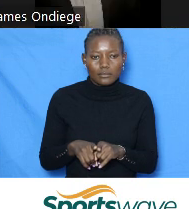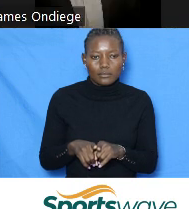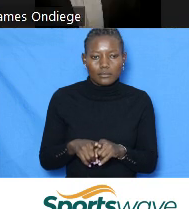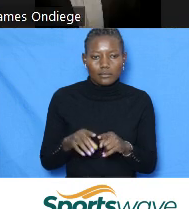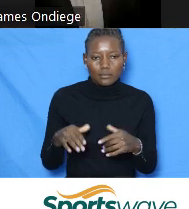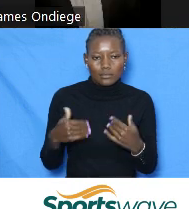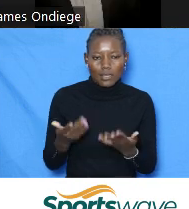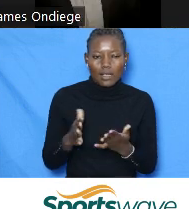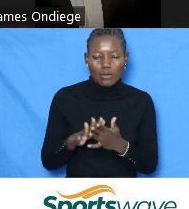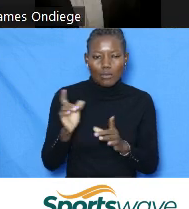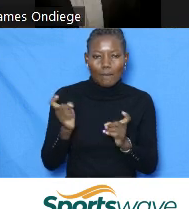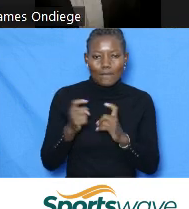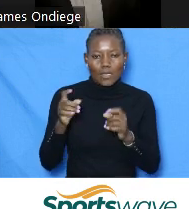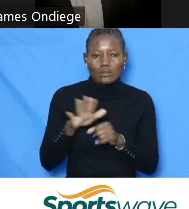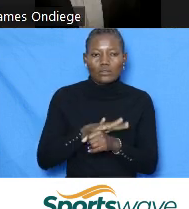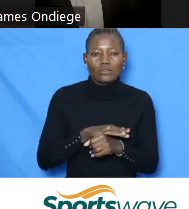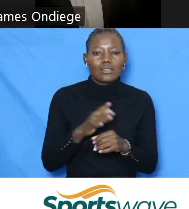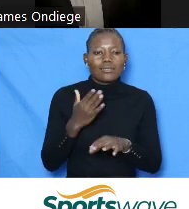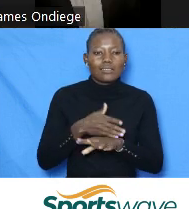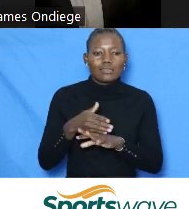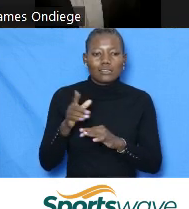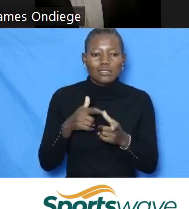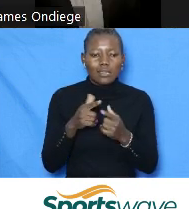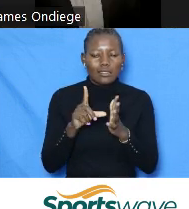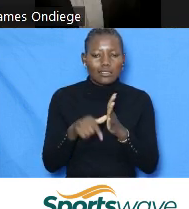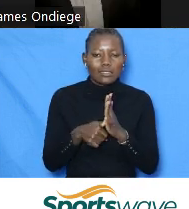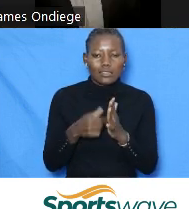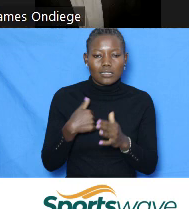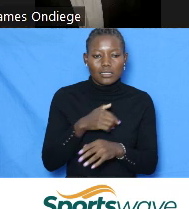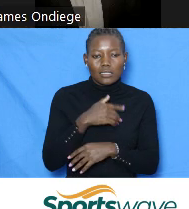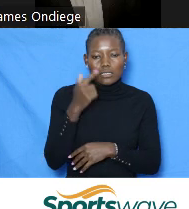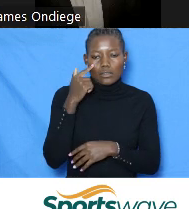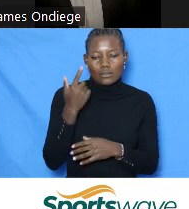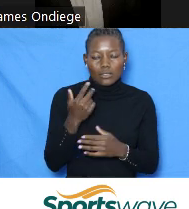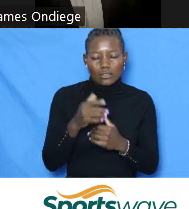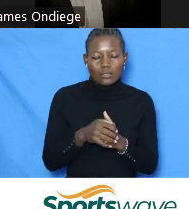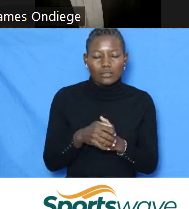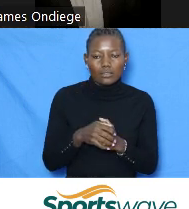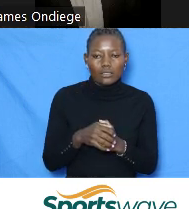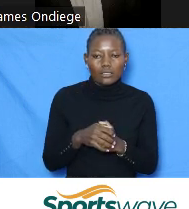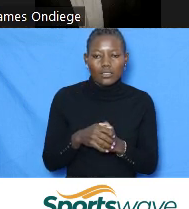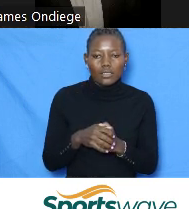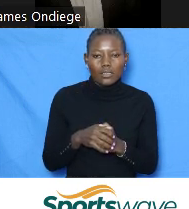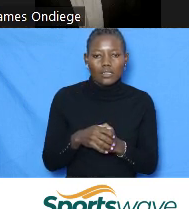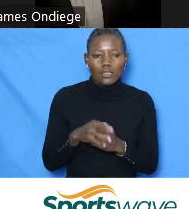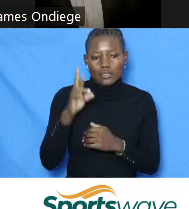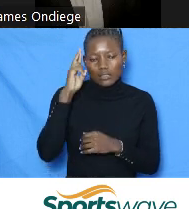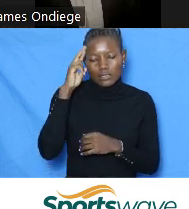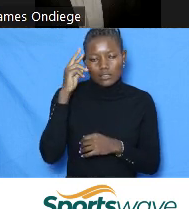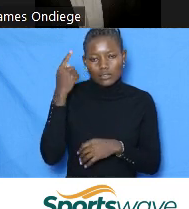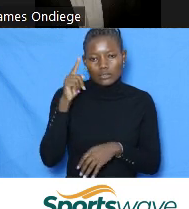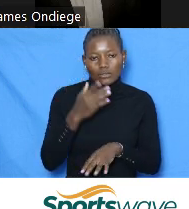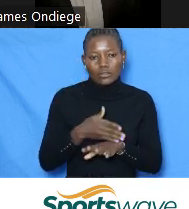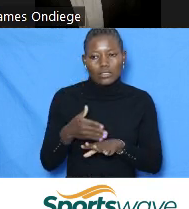how severe are these injuries. And after that, then you're looking at establishing the cause and mechanism of these